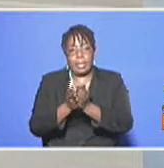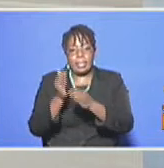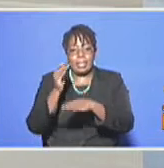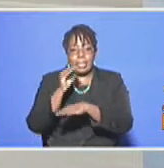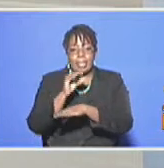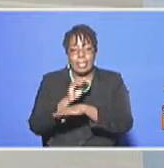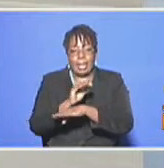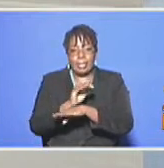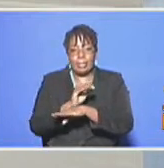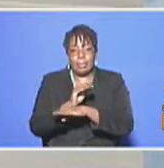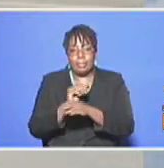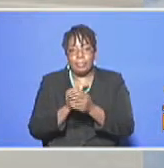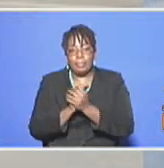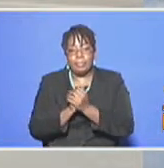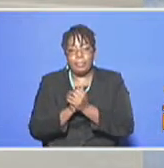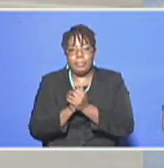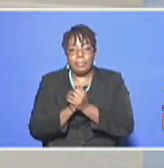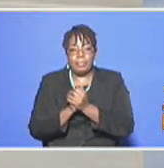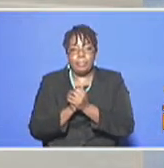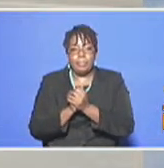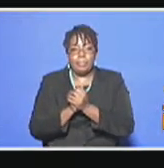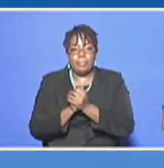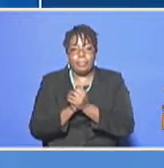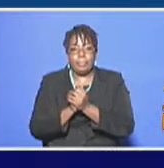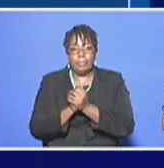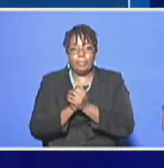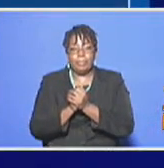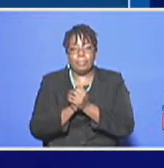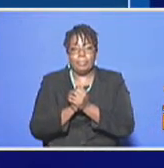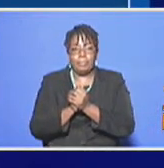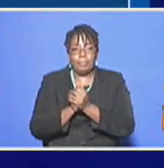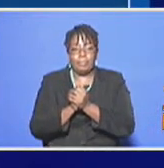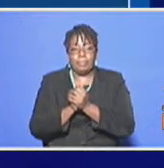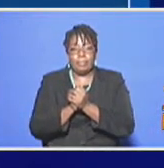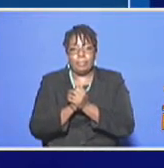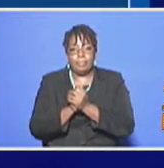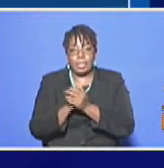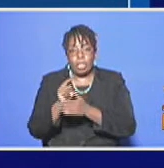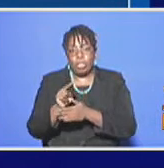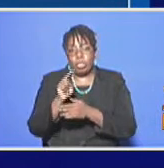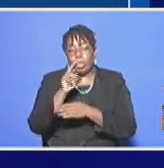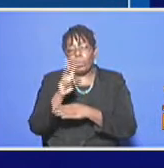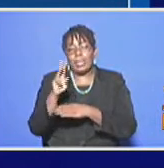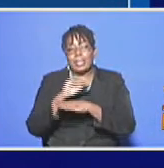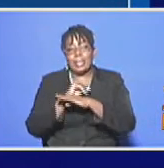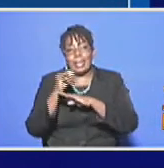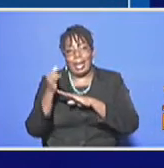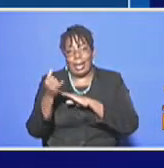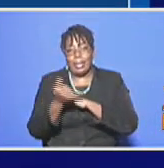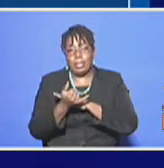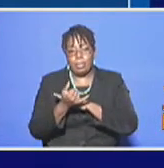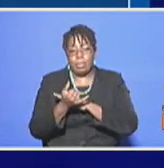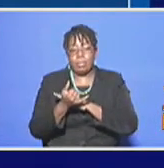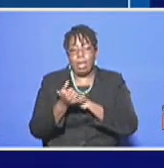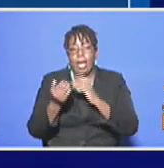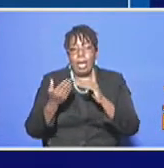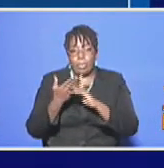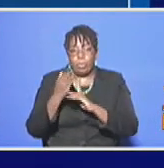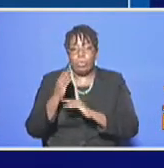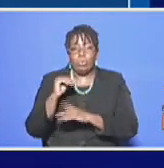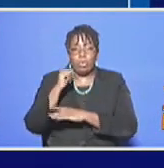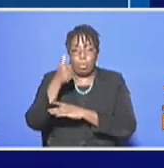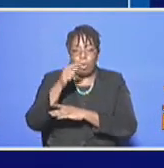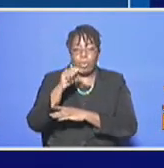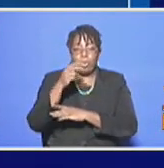brought to you by Builders Mall, home of FYP, the Tile King, and the Paint Setter. In the Northwestern Islands tonight through tomorrow, which is